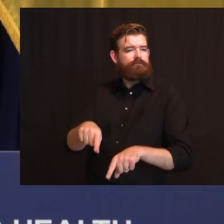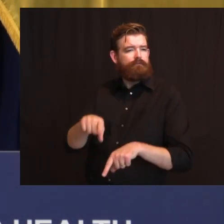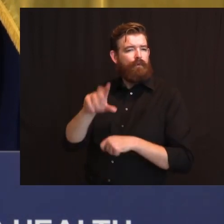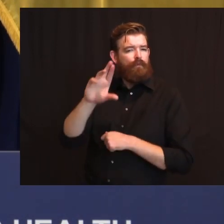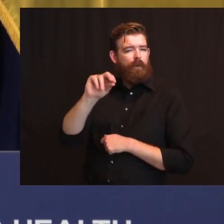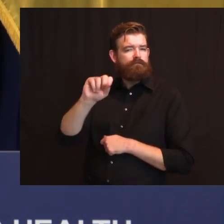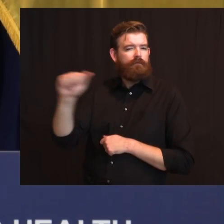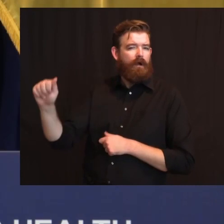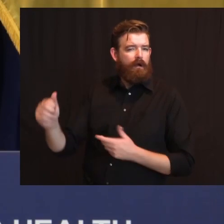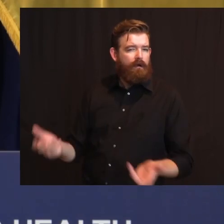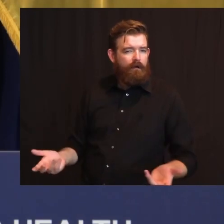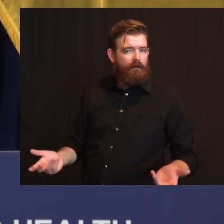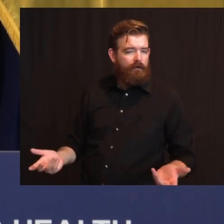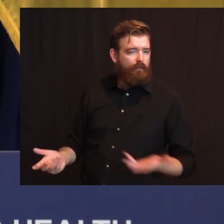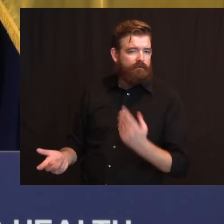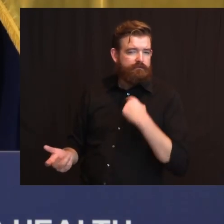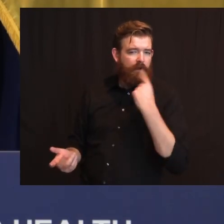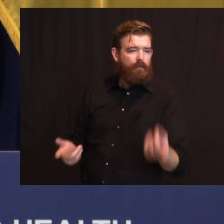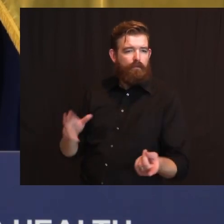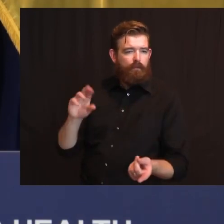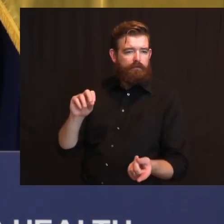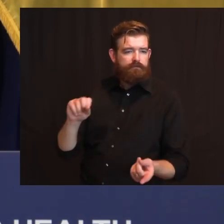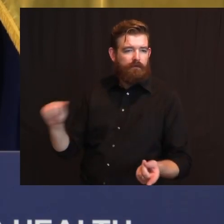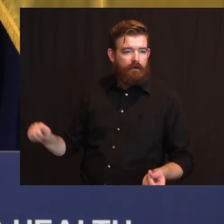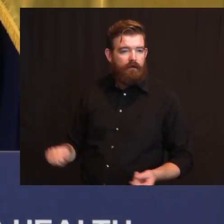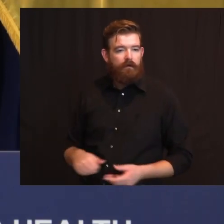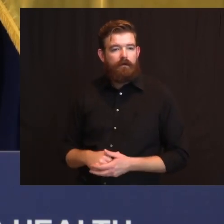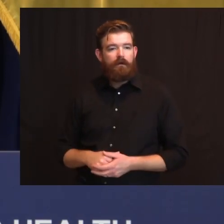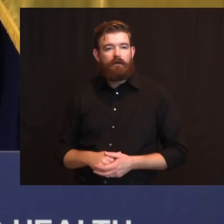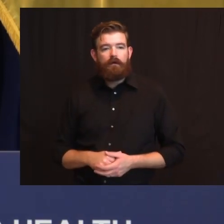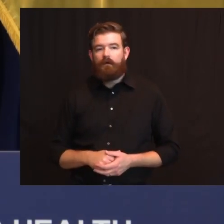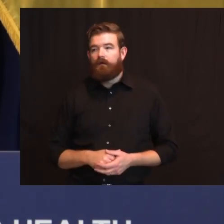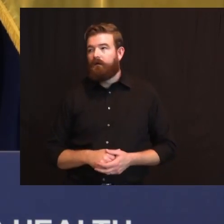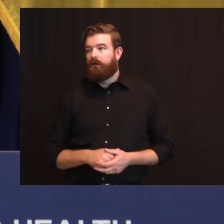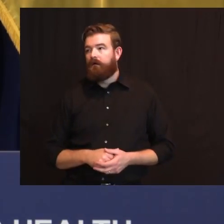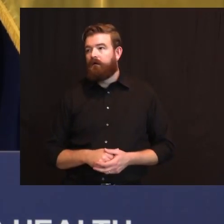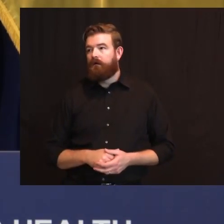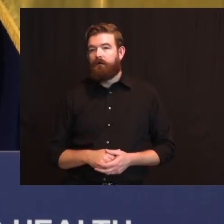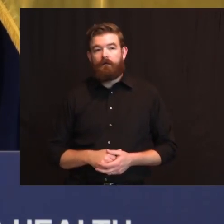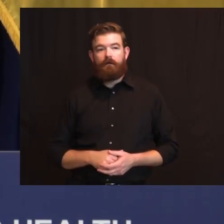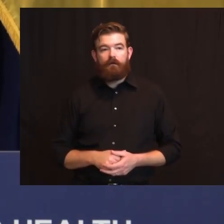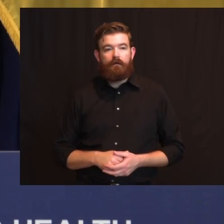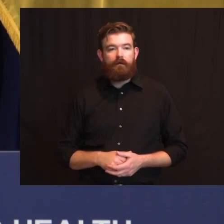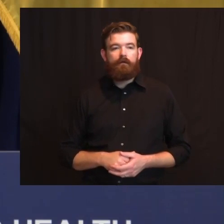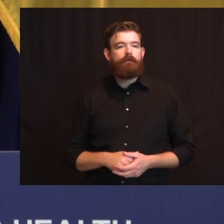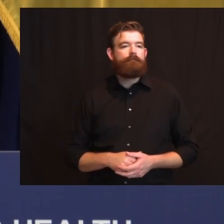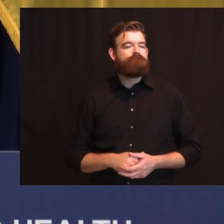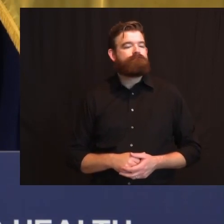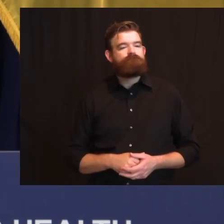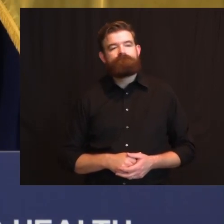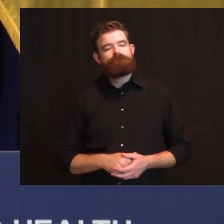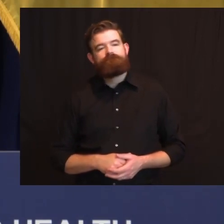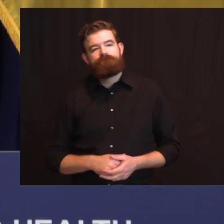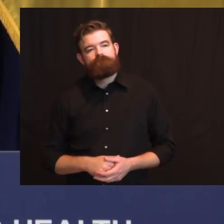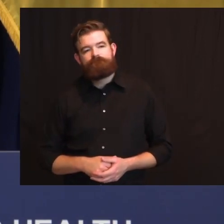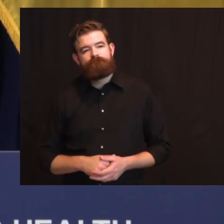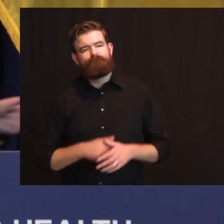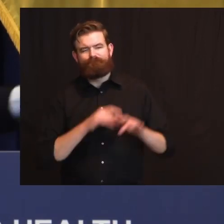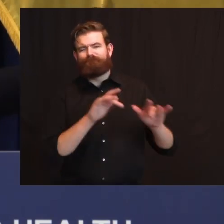I wish the chief administrator of the MVC were with us to answer that. But first of all, I would just say I have nothing but sympathy for Rosa, and I would love it if we could